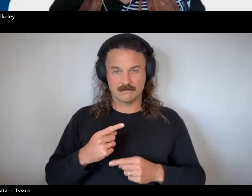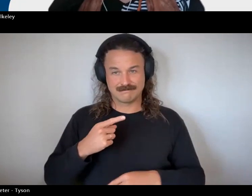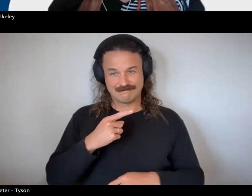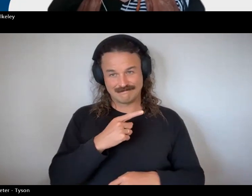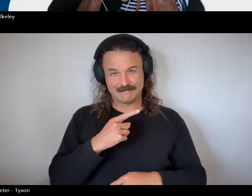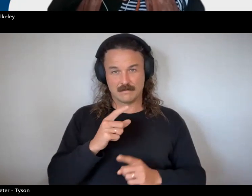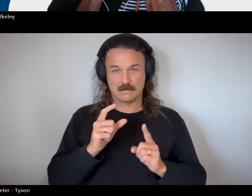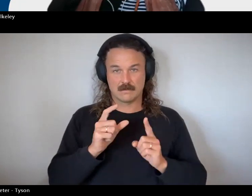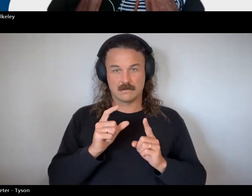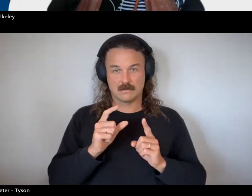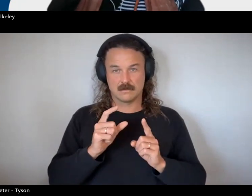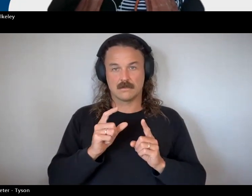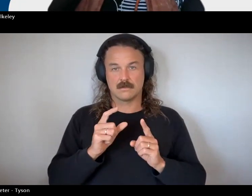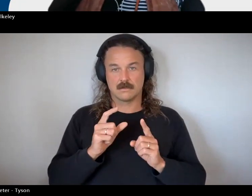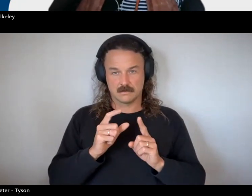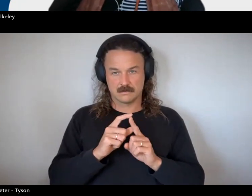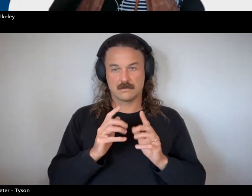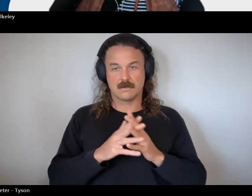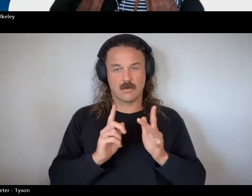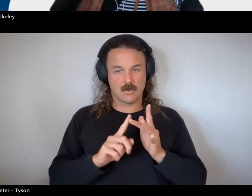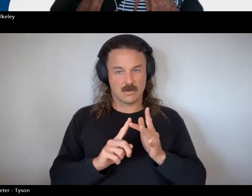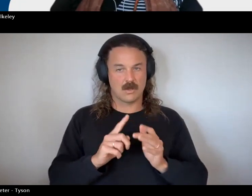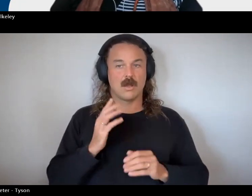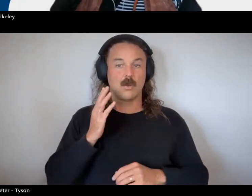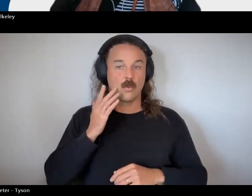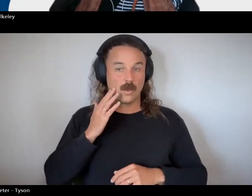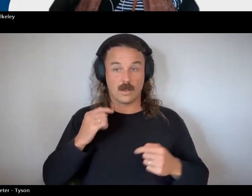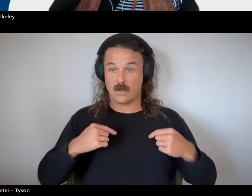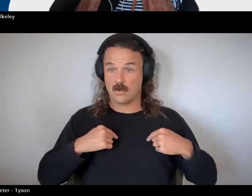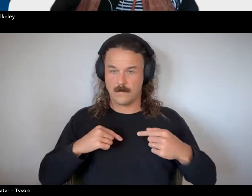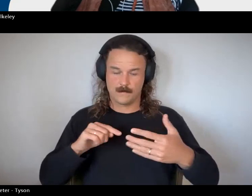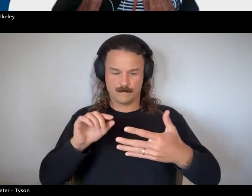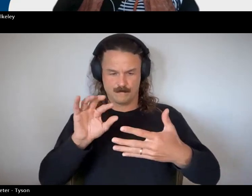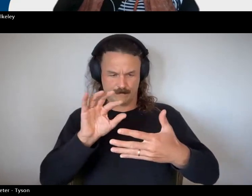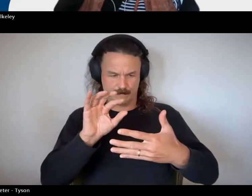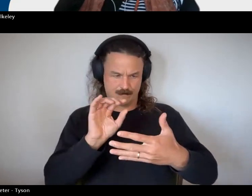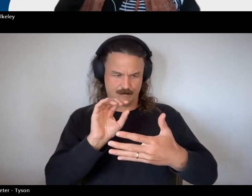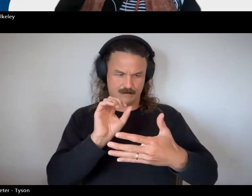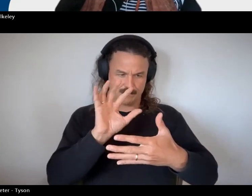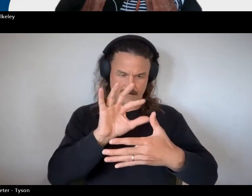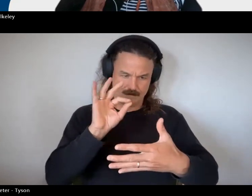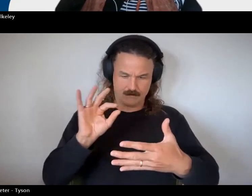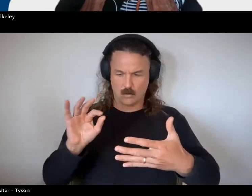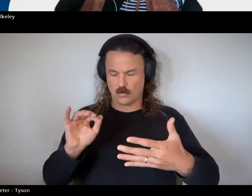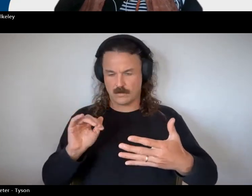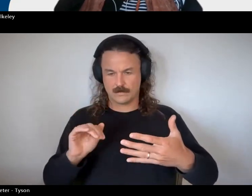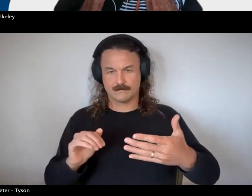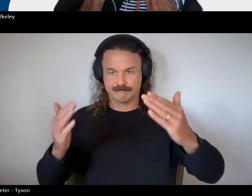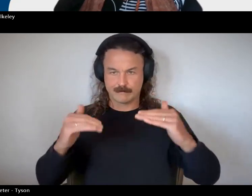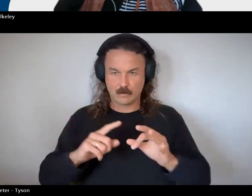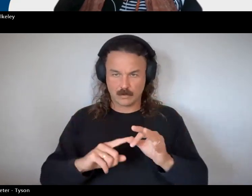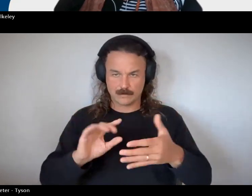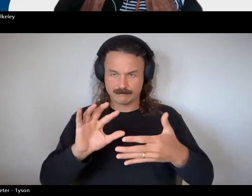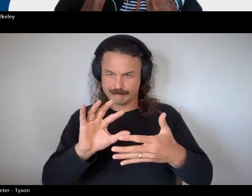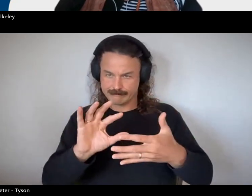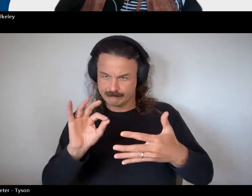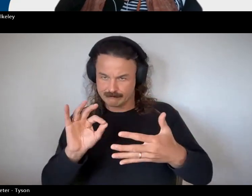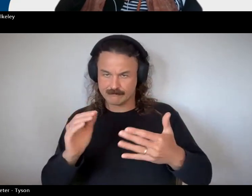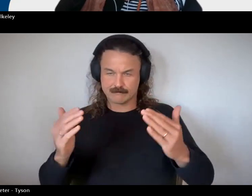the individual overall score. How many decimal places are to be used? Like, how far should we